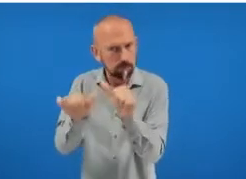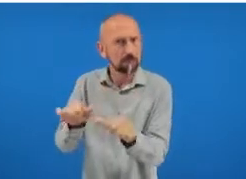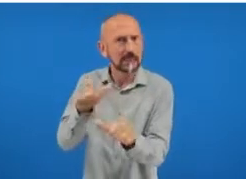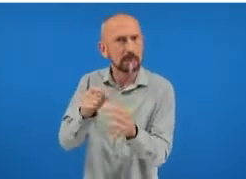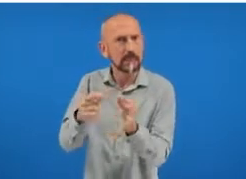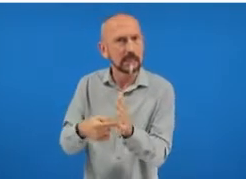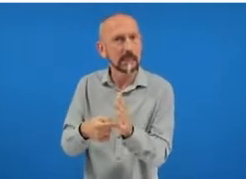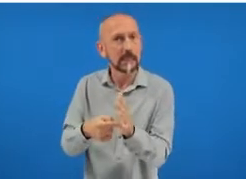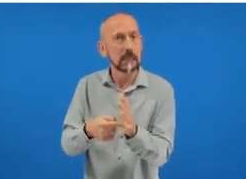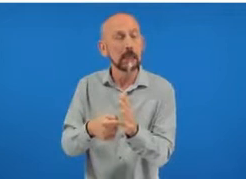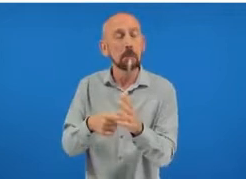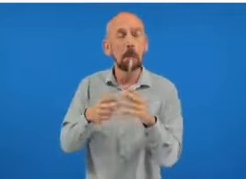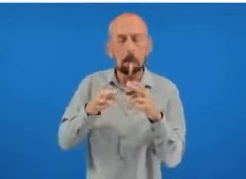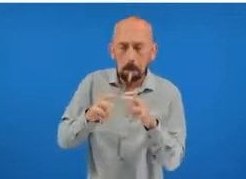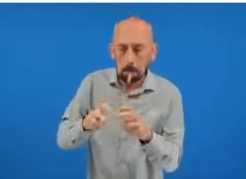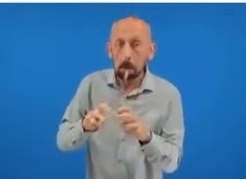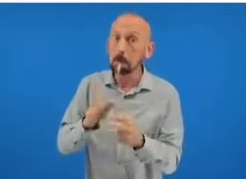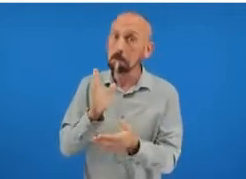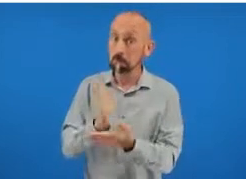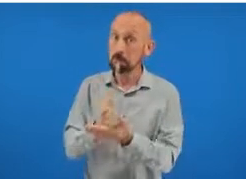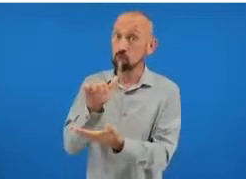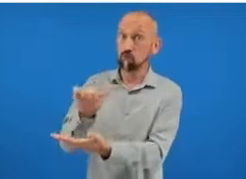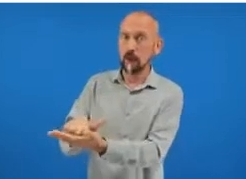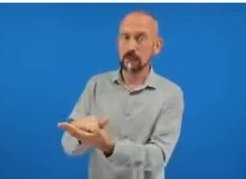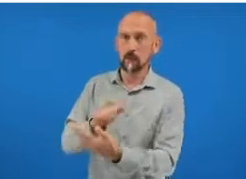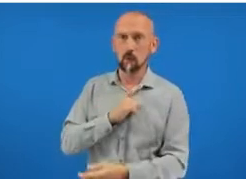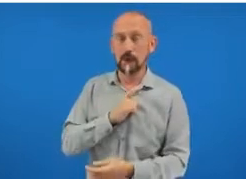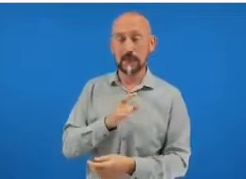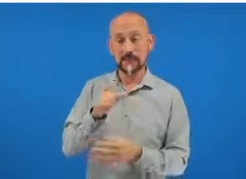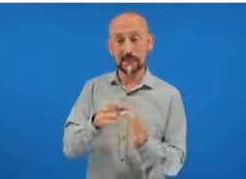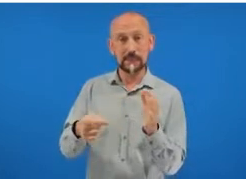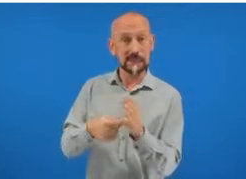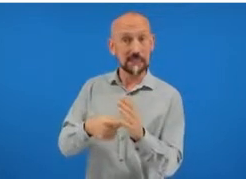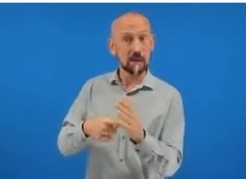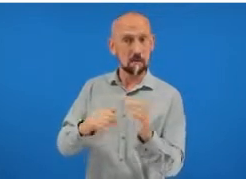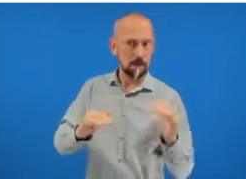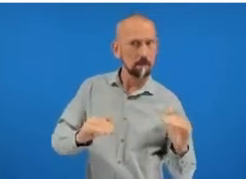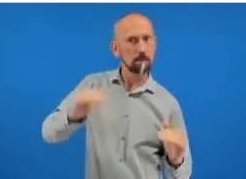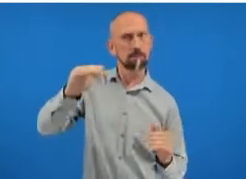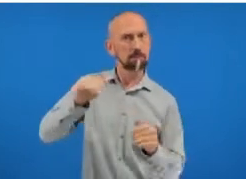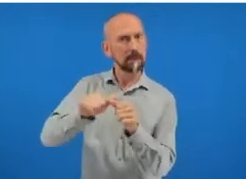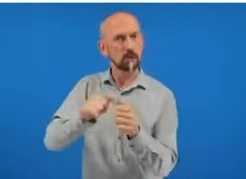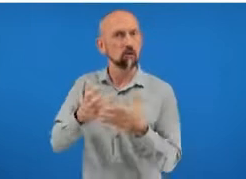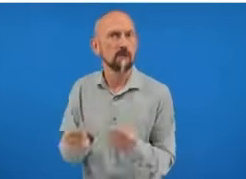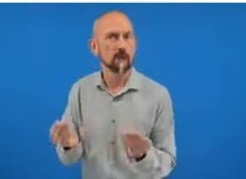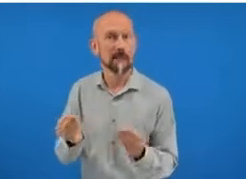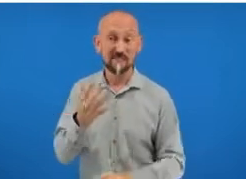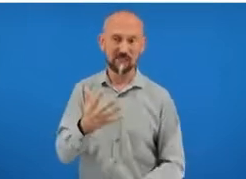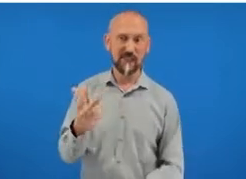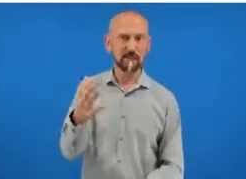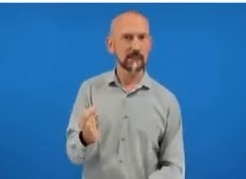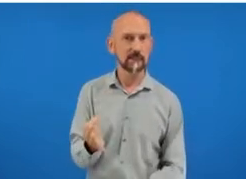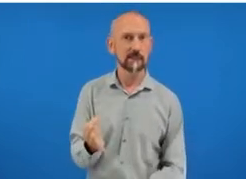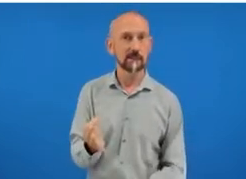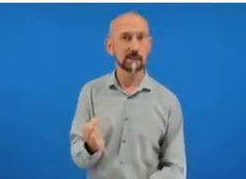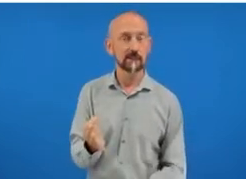because with CBT, we had a substantially higher recovery rate, 58%. So services are now much more